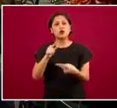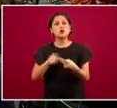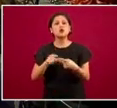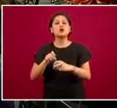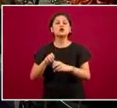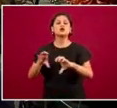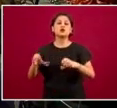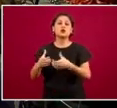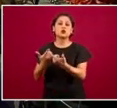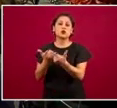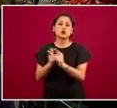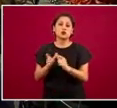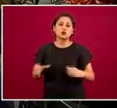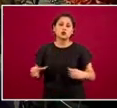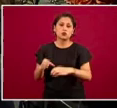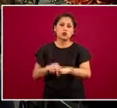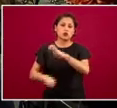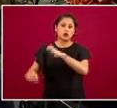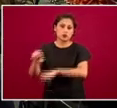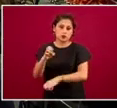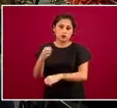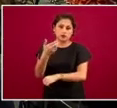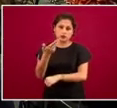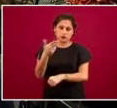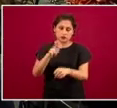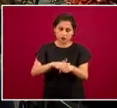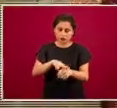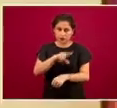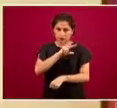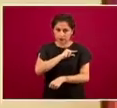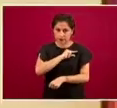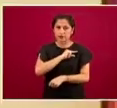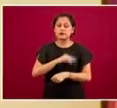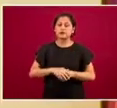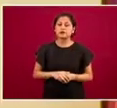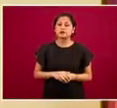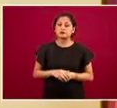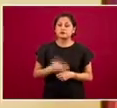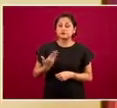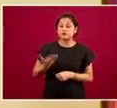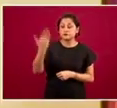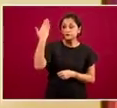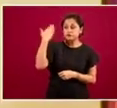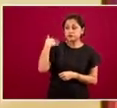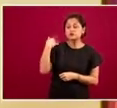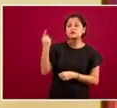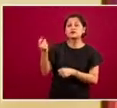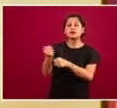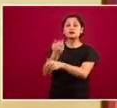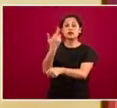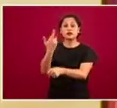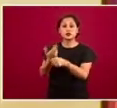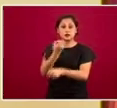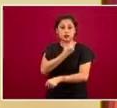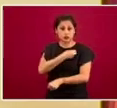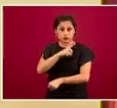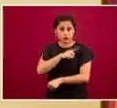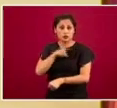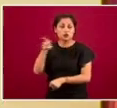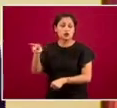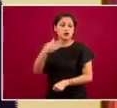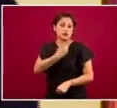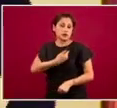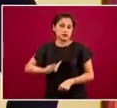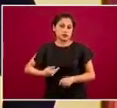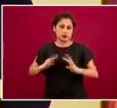We have two very important associations, which is the Association of Private Hospitals and the